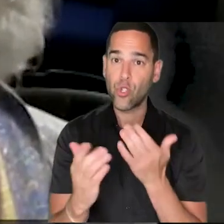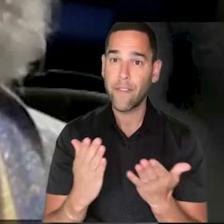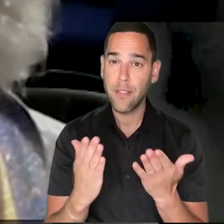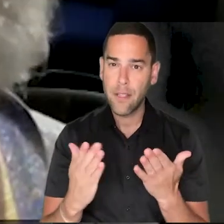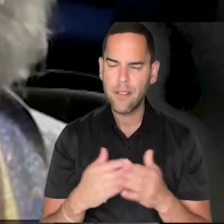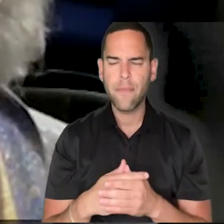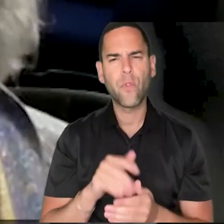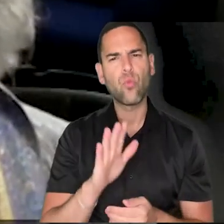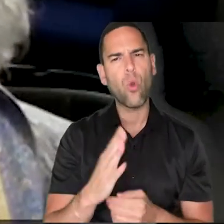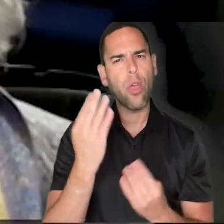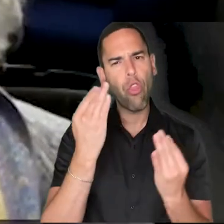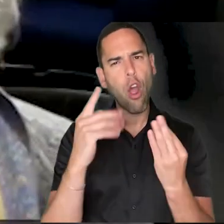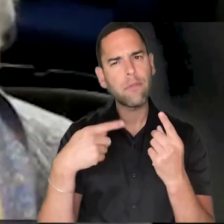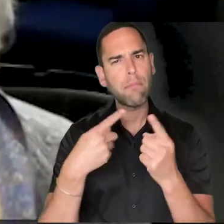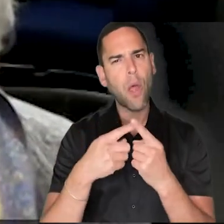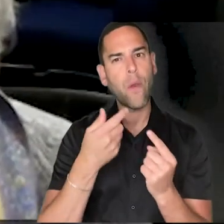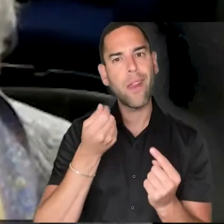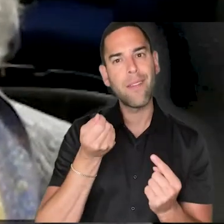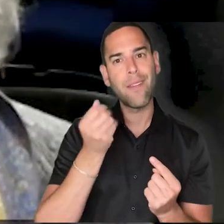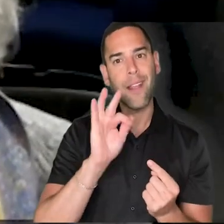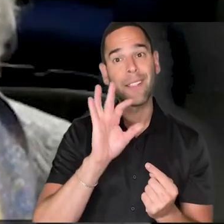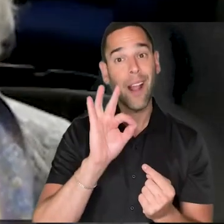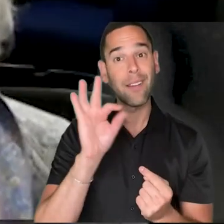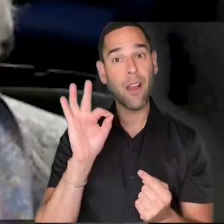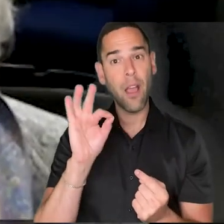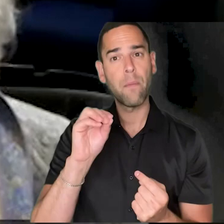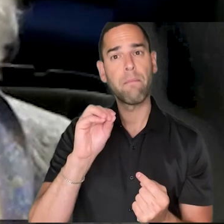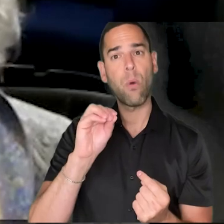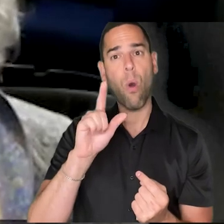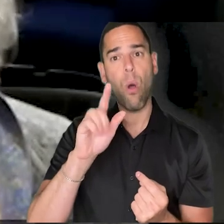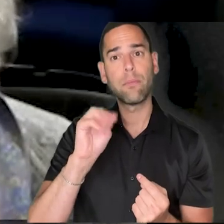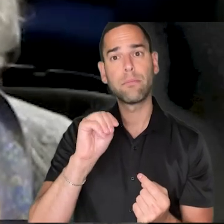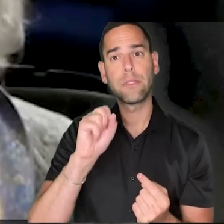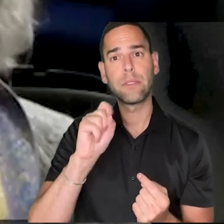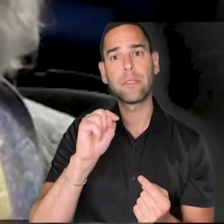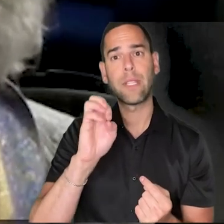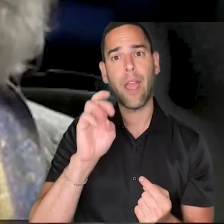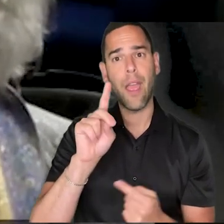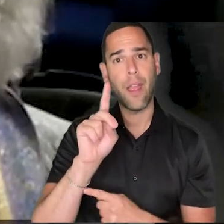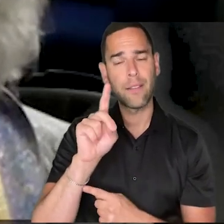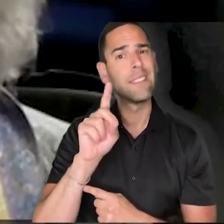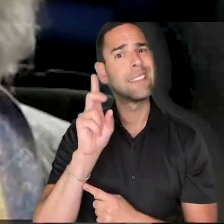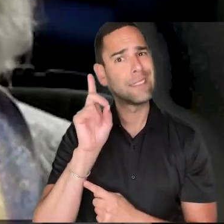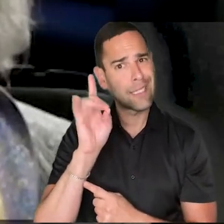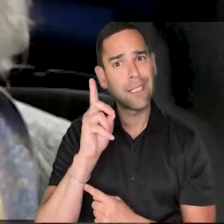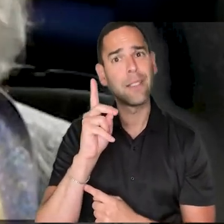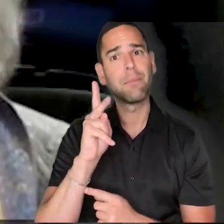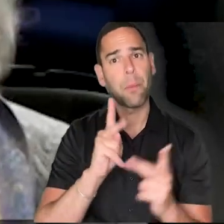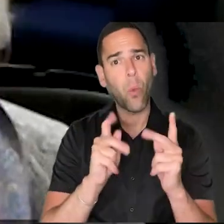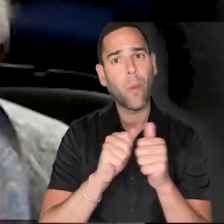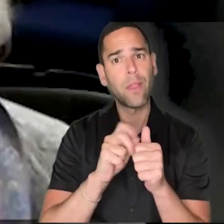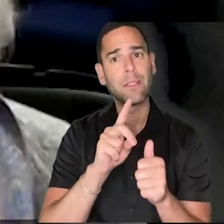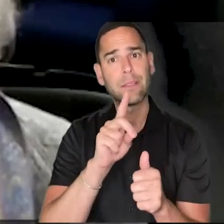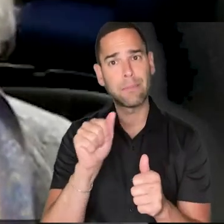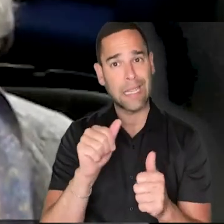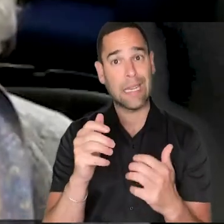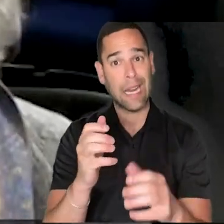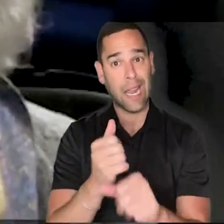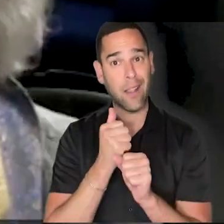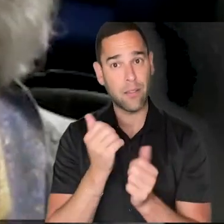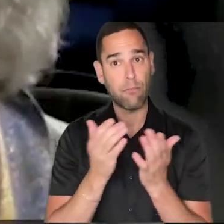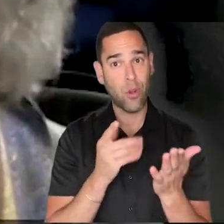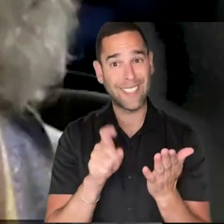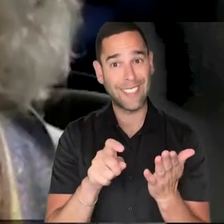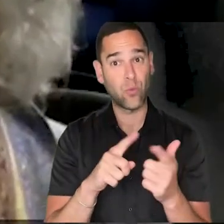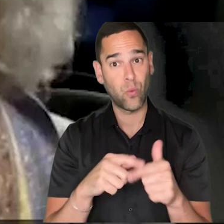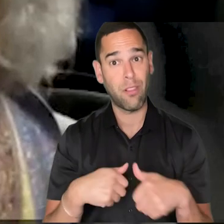about 1999 Olmstead and whether you think that it is really true that people with disability get the supports that they need